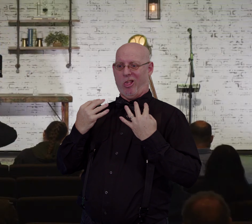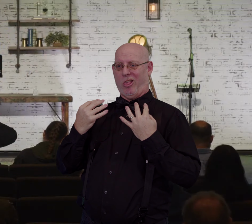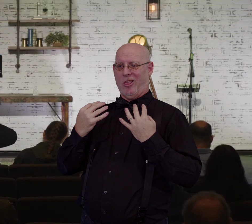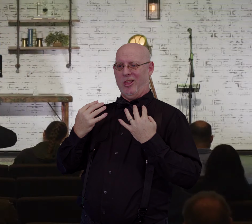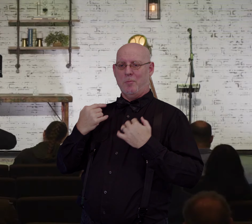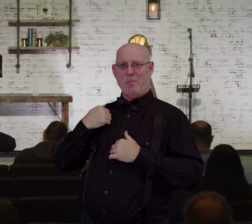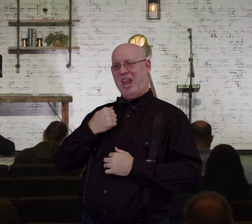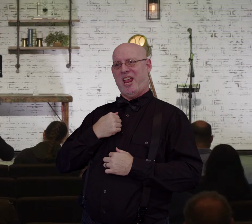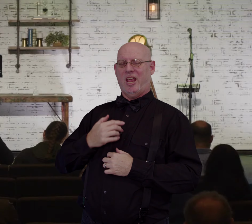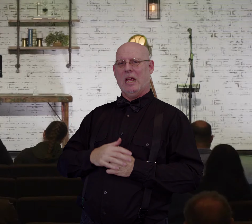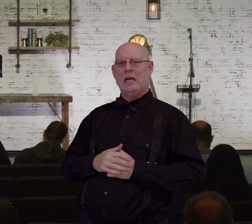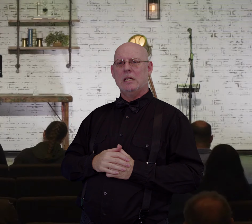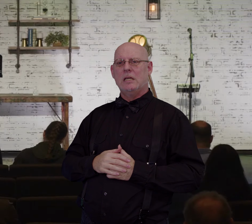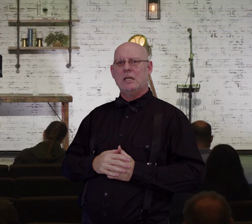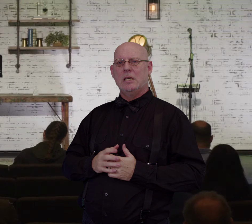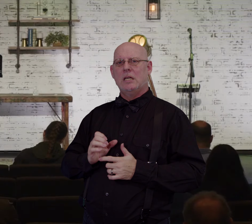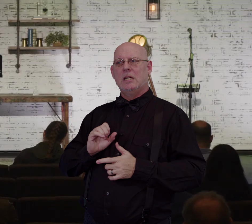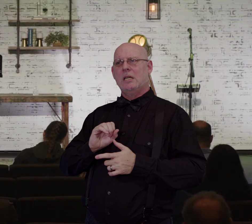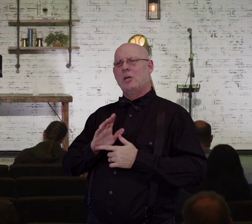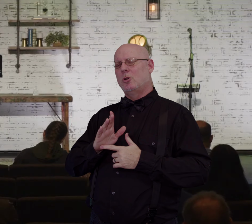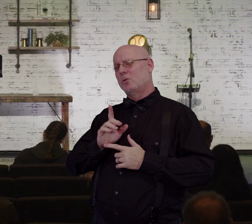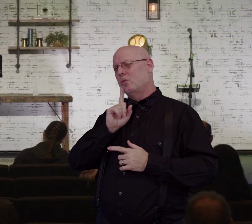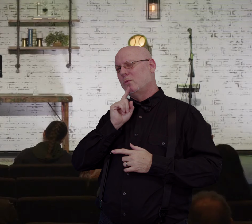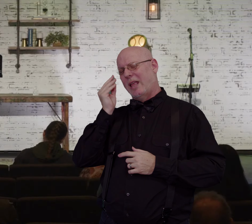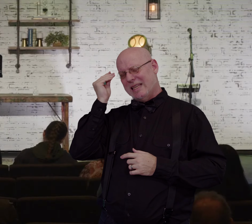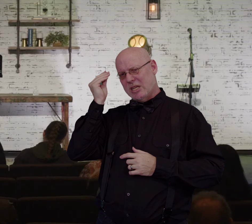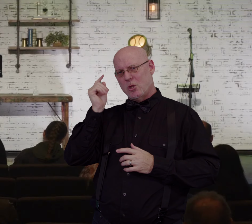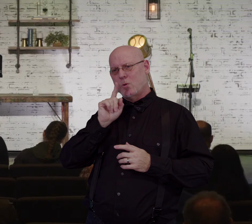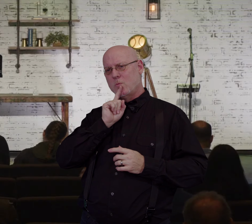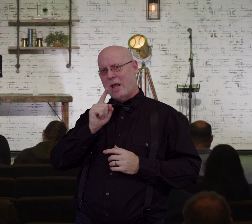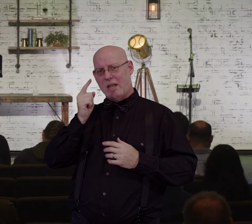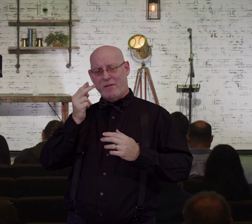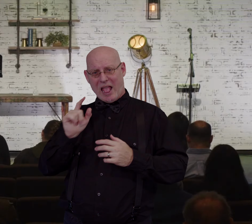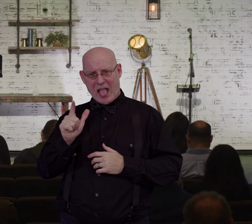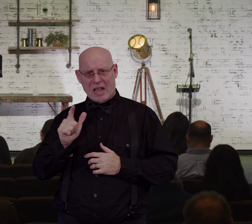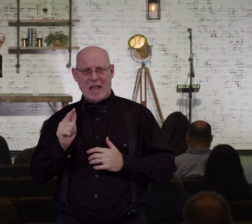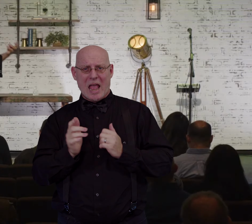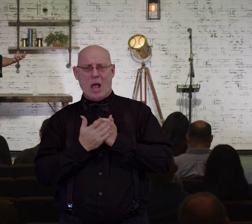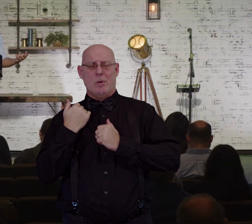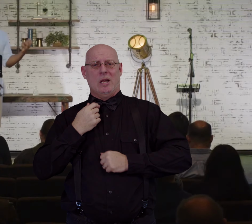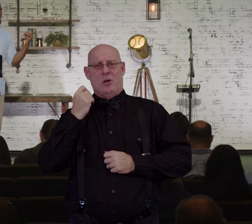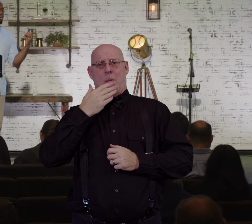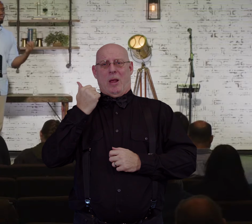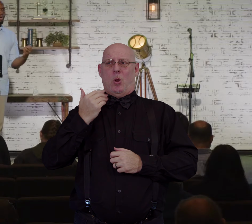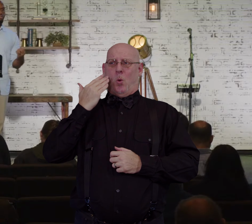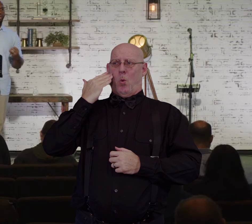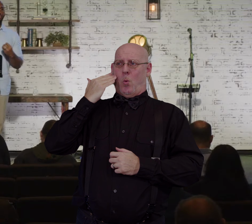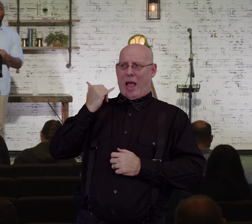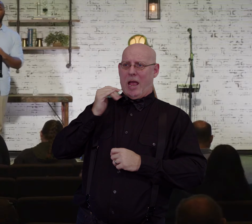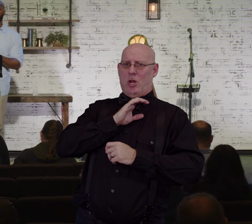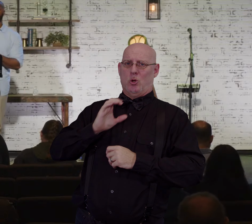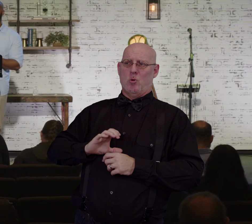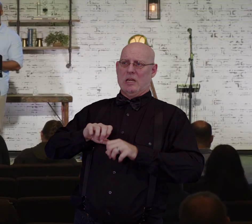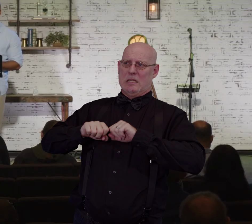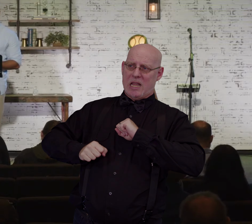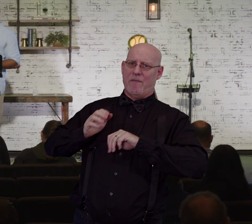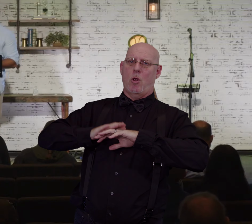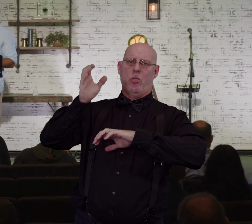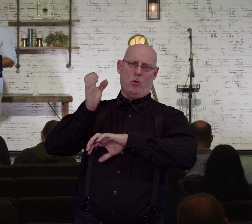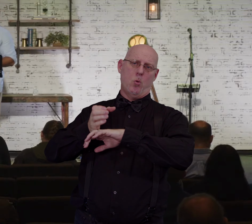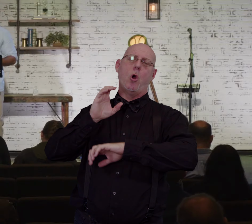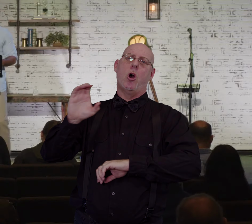a good example? But when we truly consider the reality of hell, it helps us to understand better of what Christ suffered on the